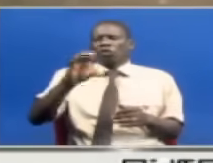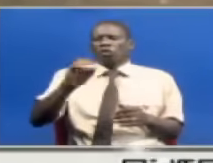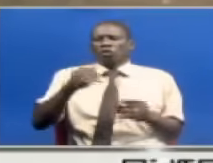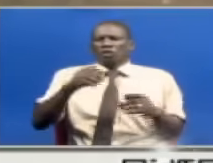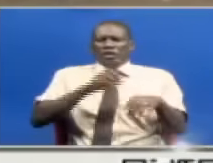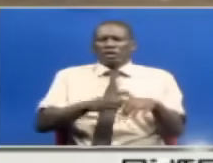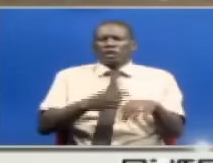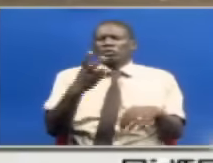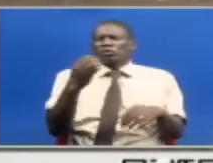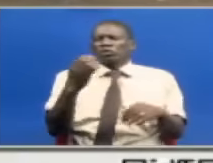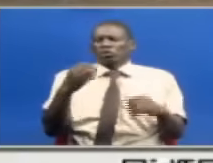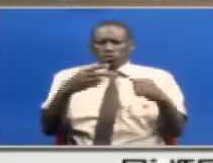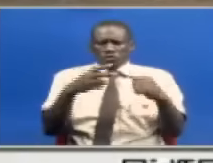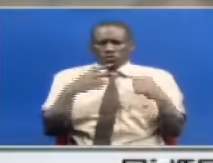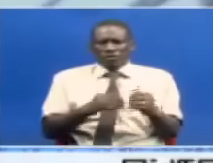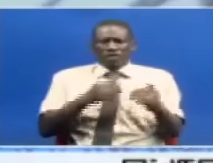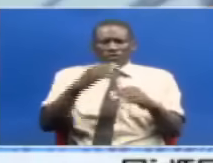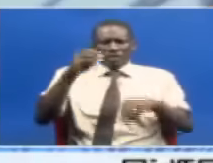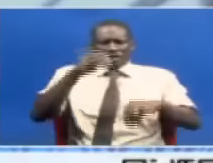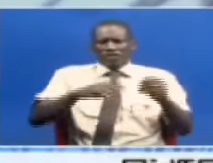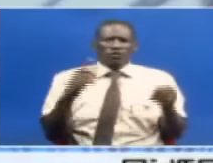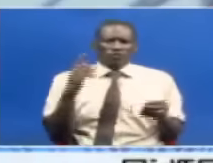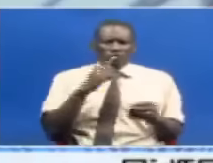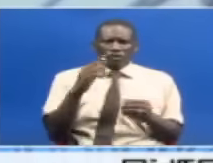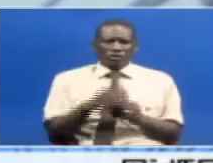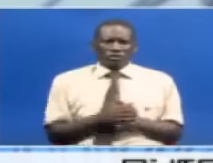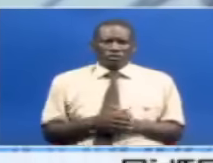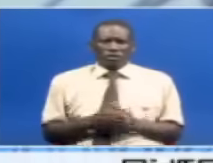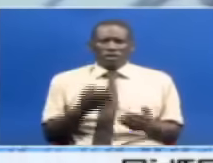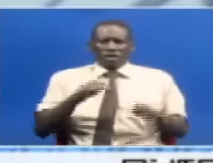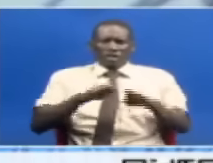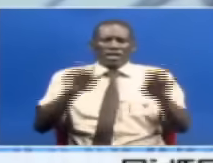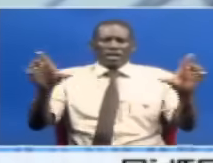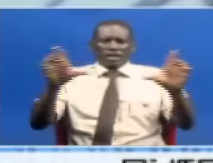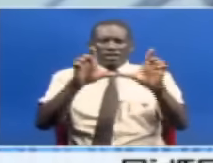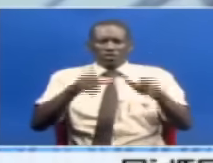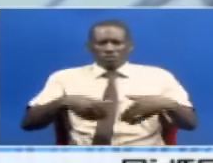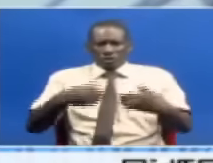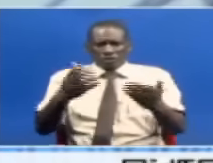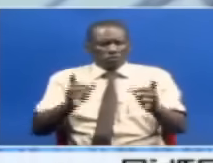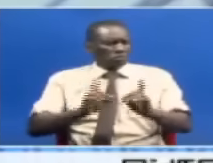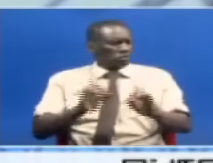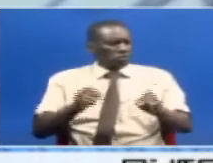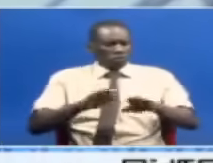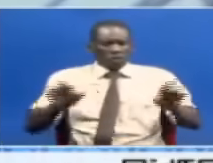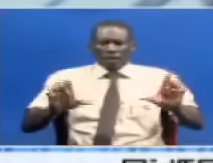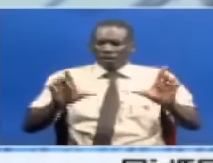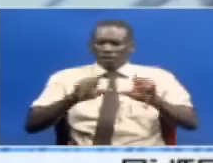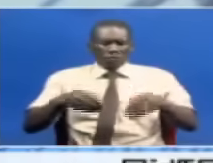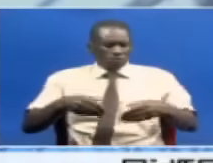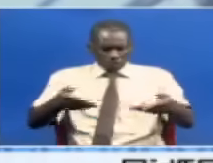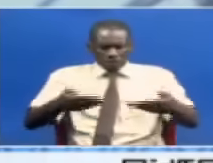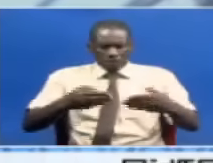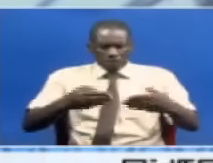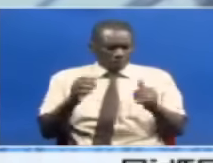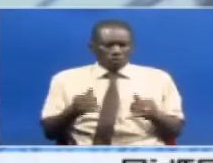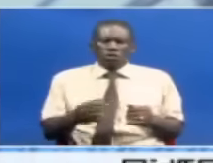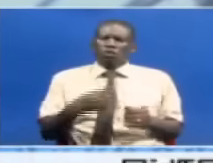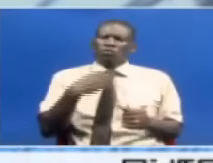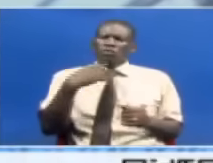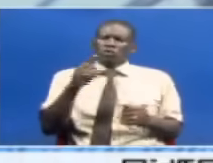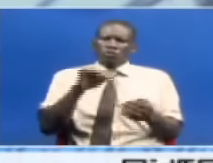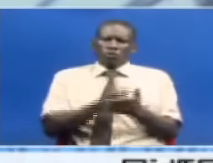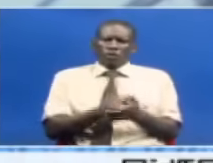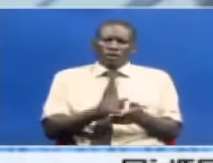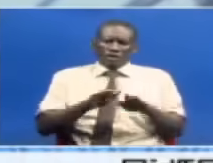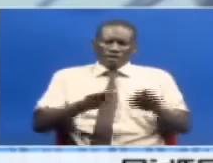2007 post-election violence. Were there any title deeds that were offered? There are no title deeds. We were told title deeds will come as